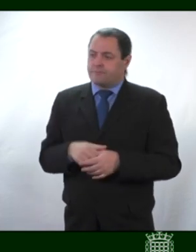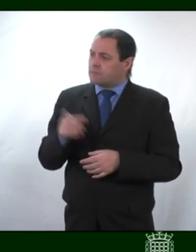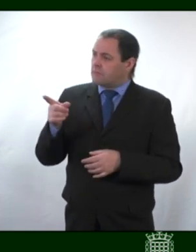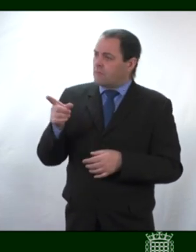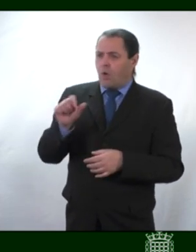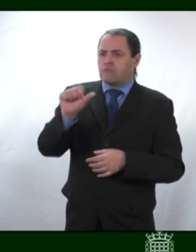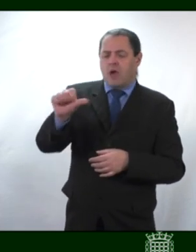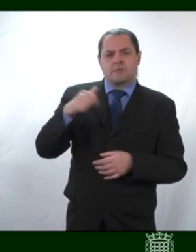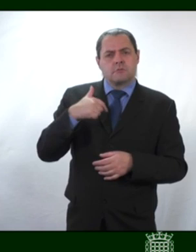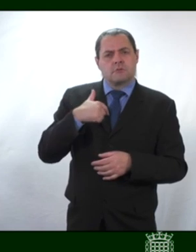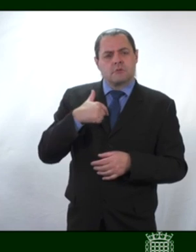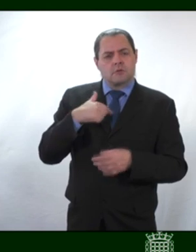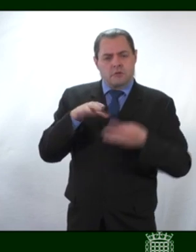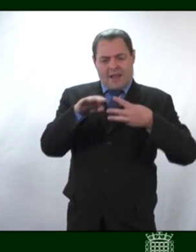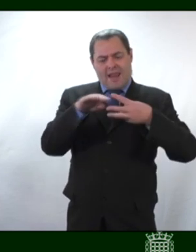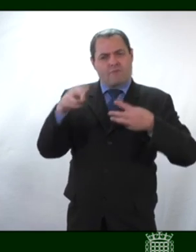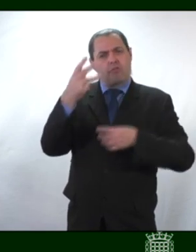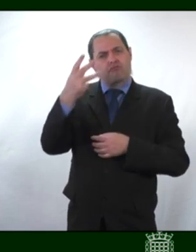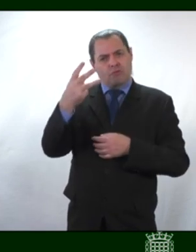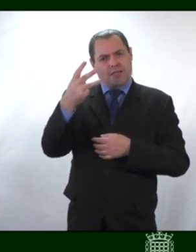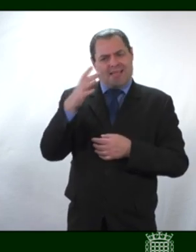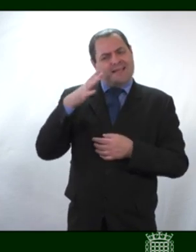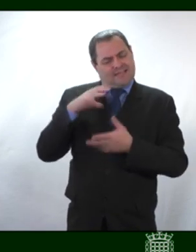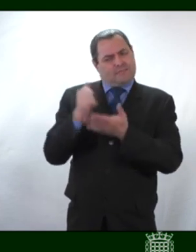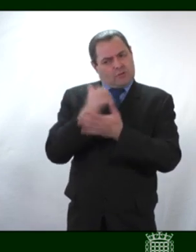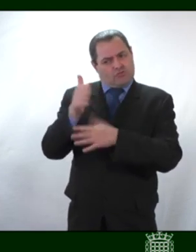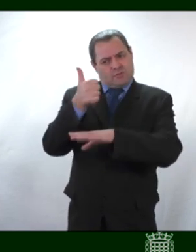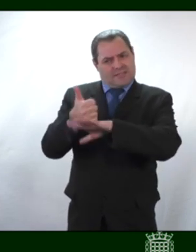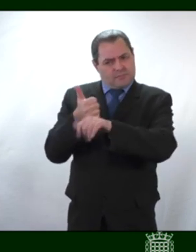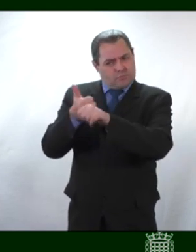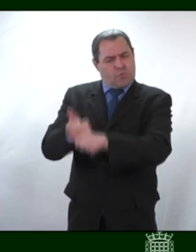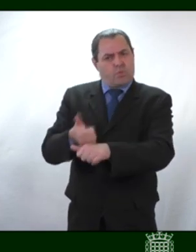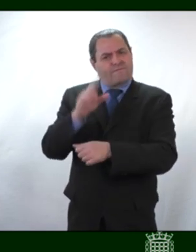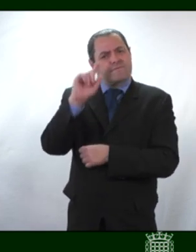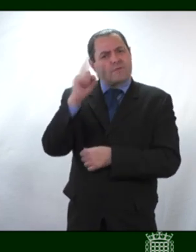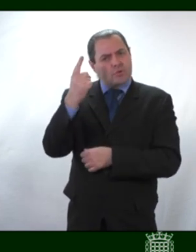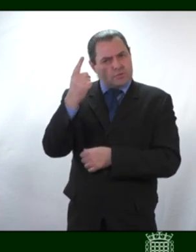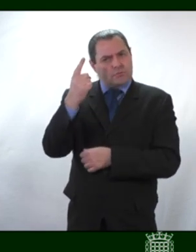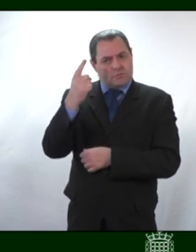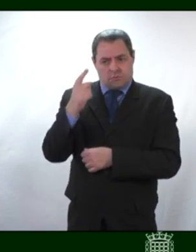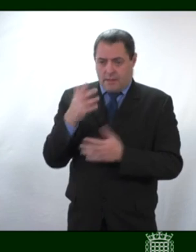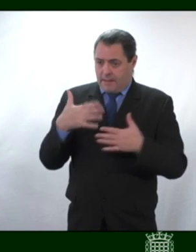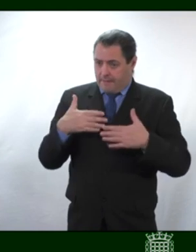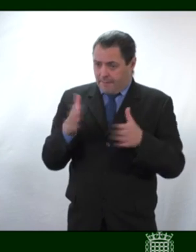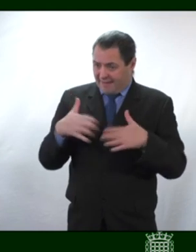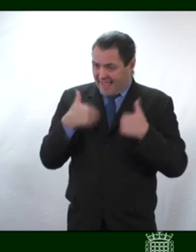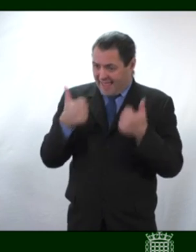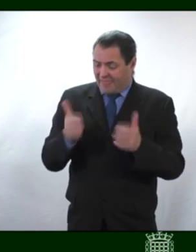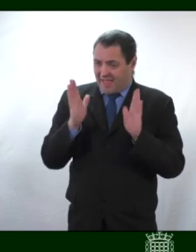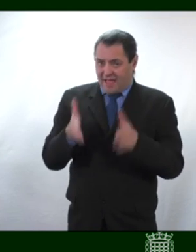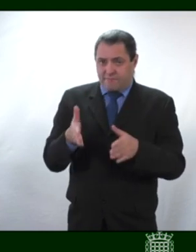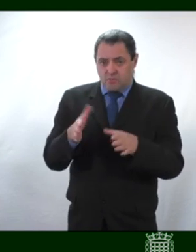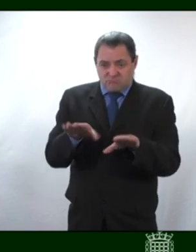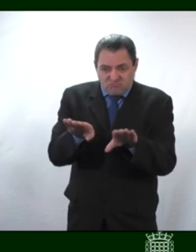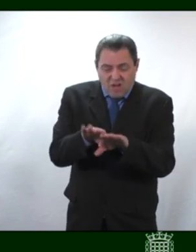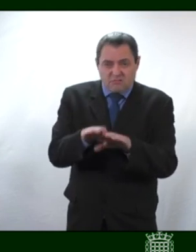the need to ensure that that support is there when action has to be taken for public health reasons in order